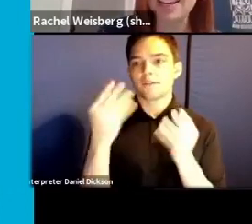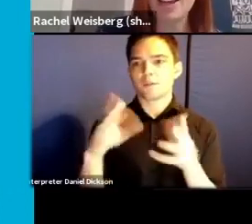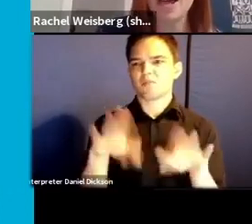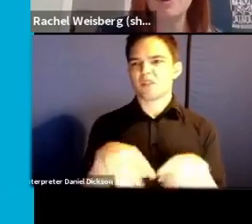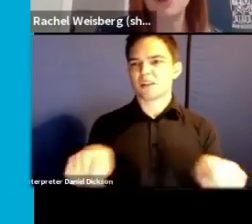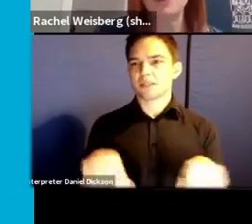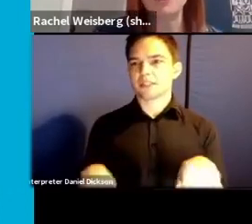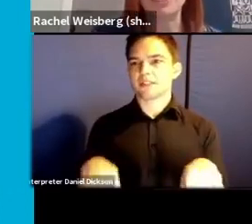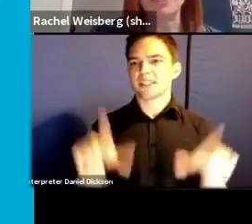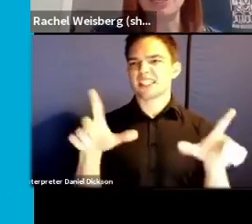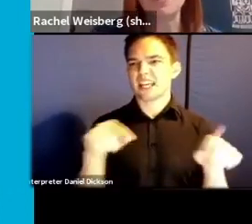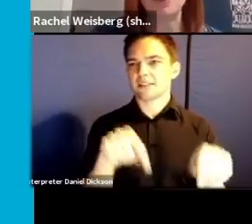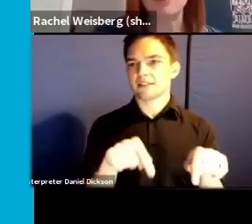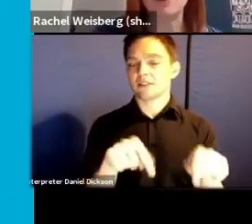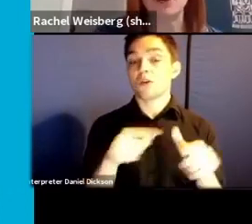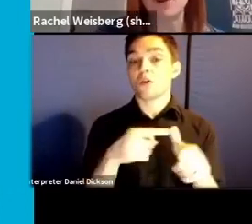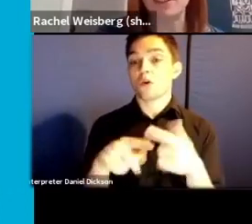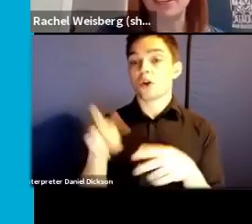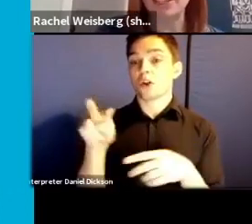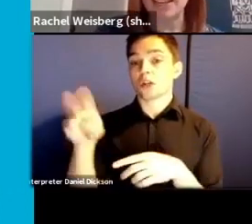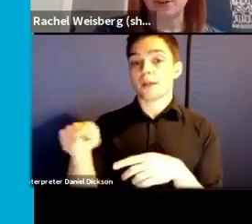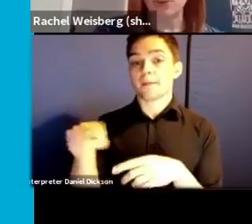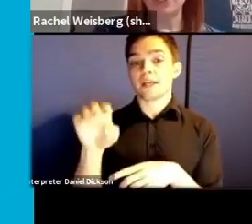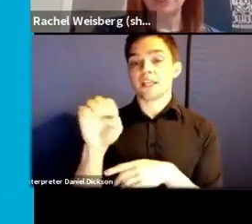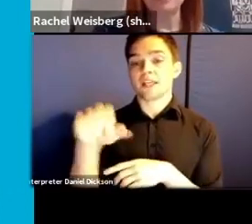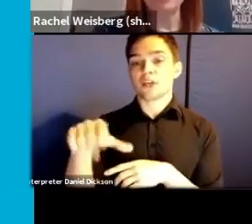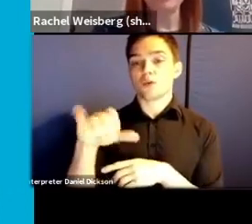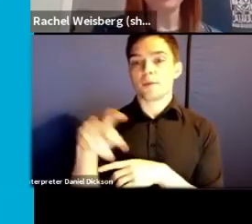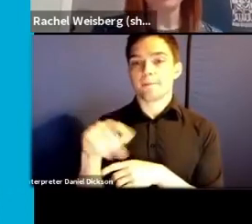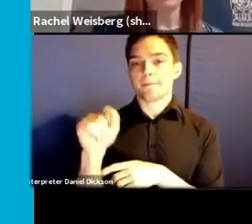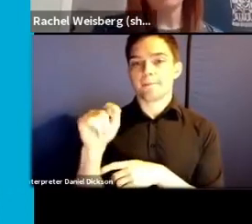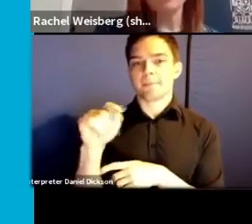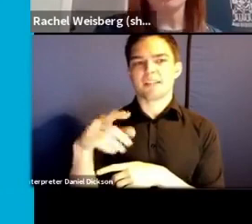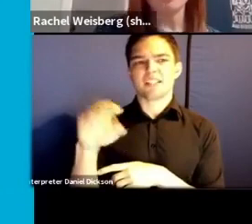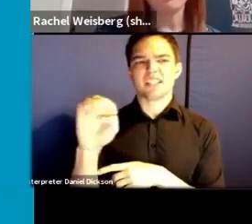slide, or you can look up equipforequality.org.